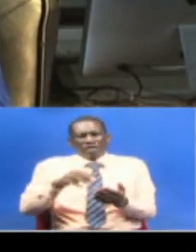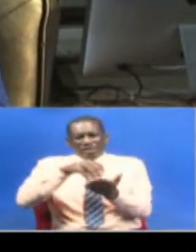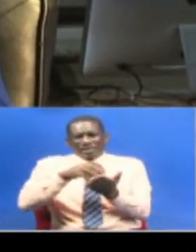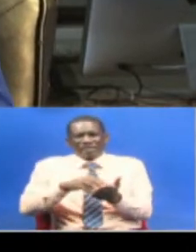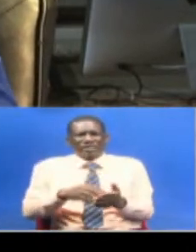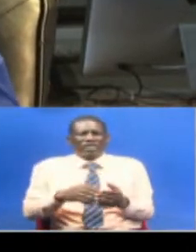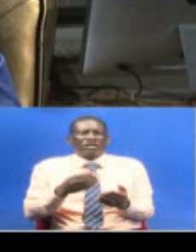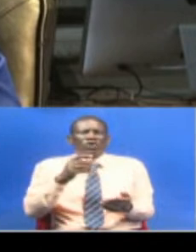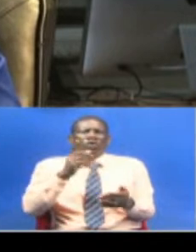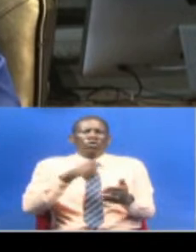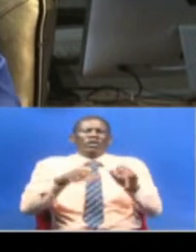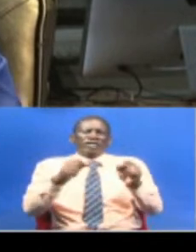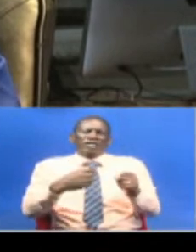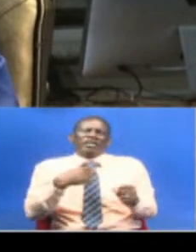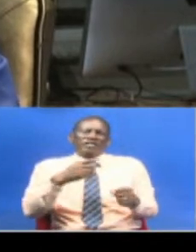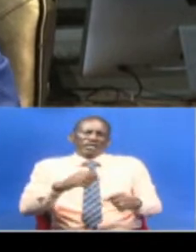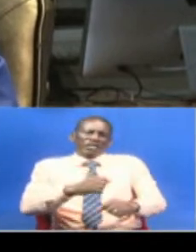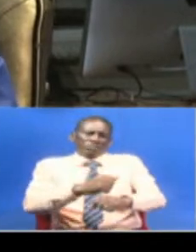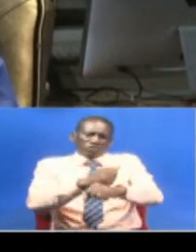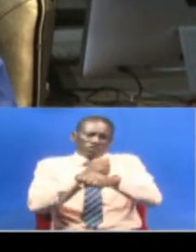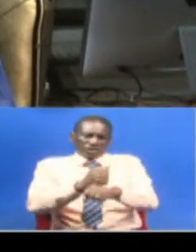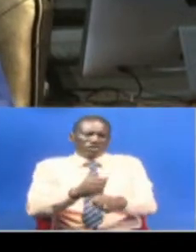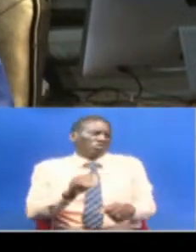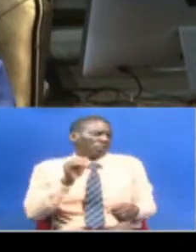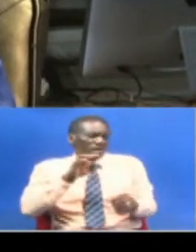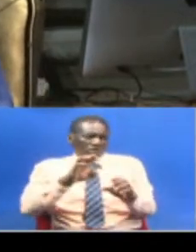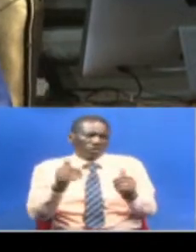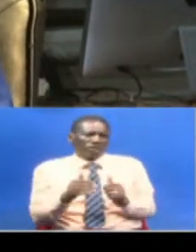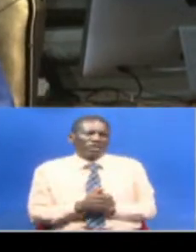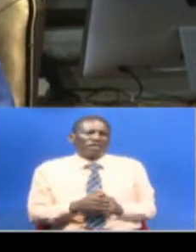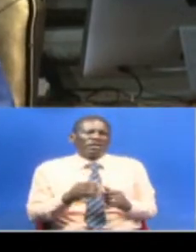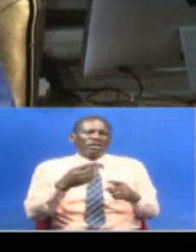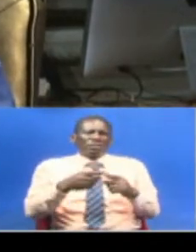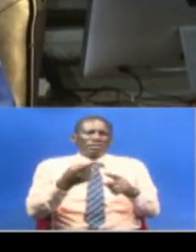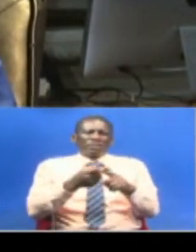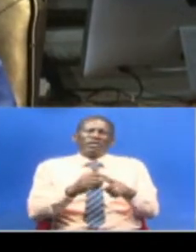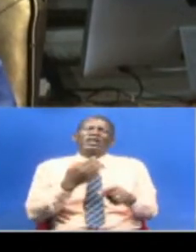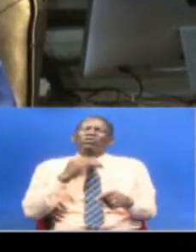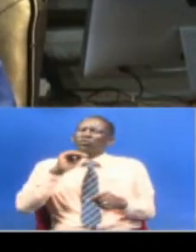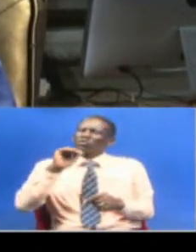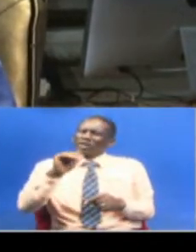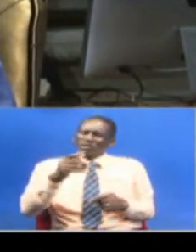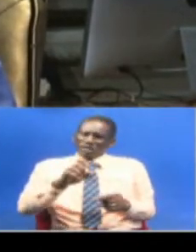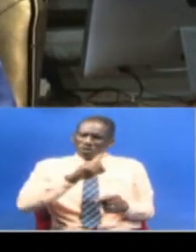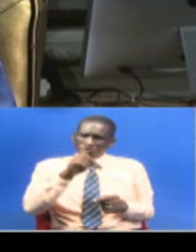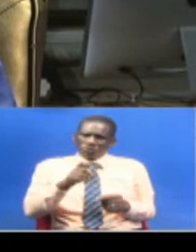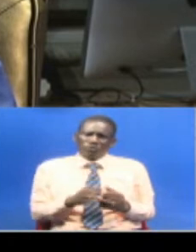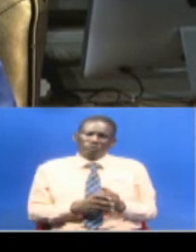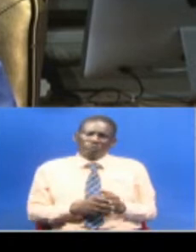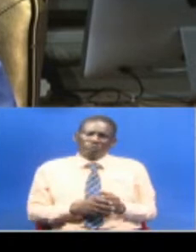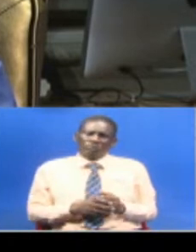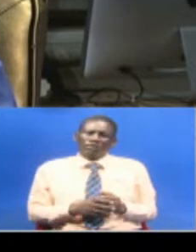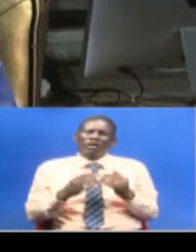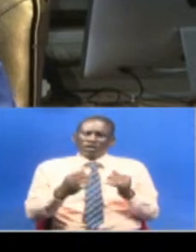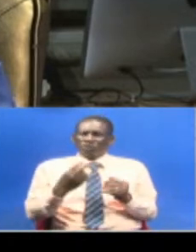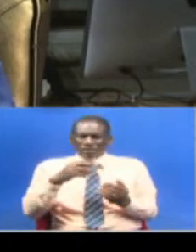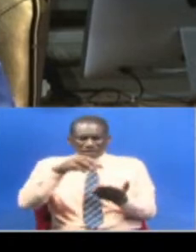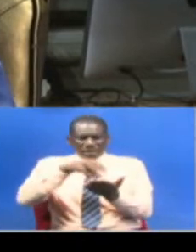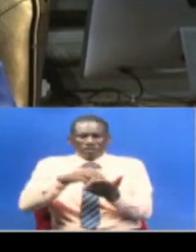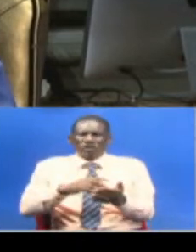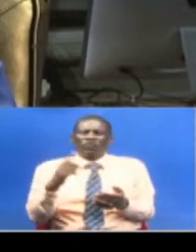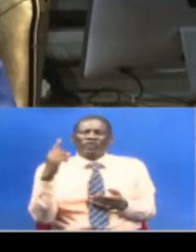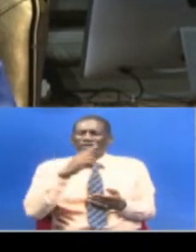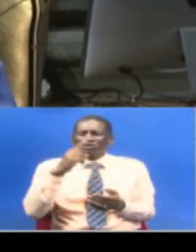may want to call the defense, heard. But then I ask, looking at cases of